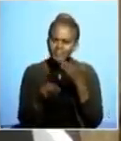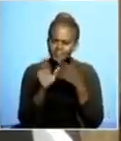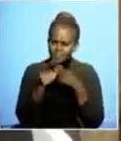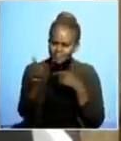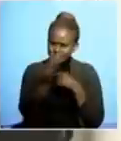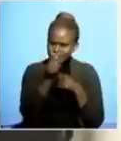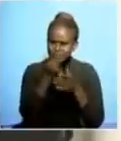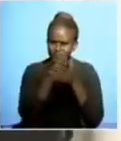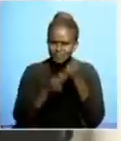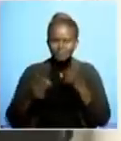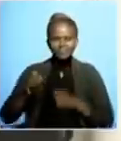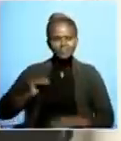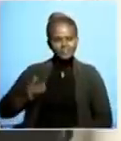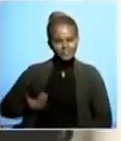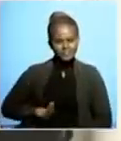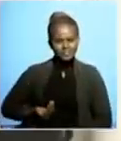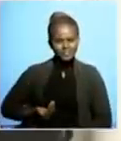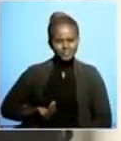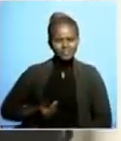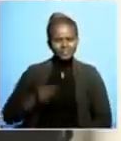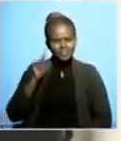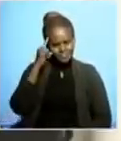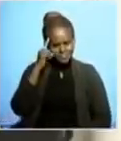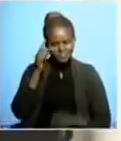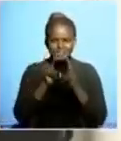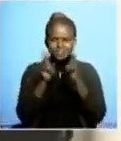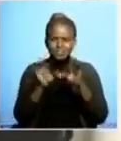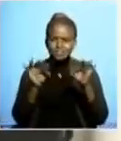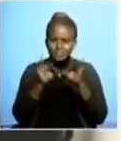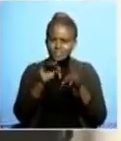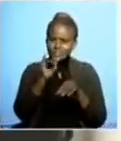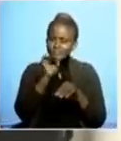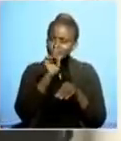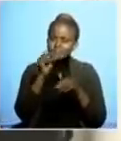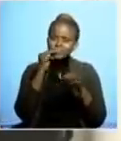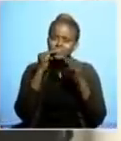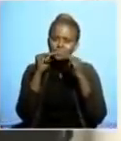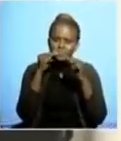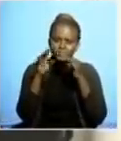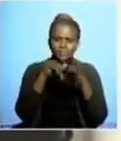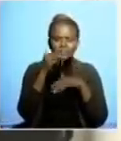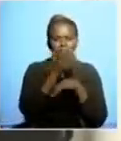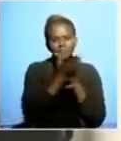both women. And I think this is important. I'm sending a message out there.